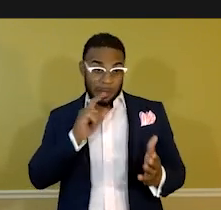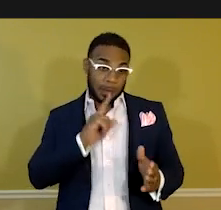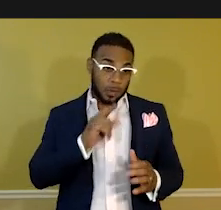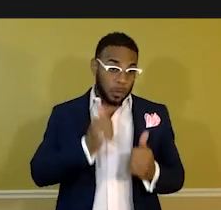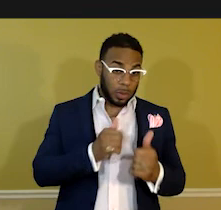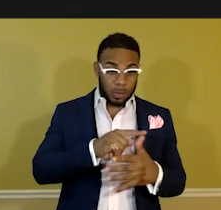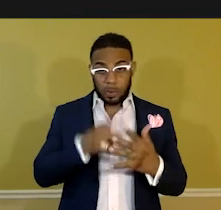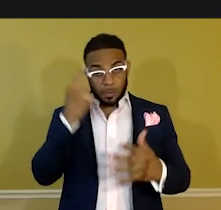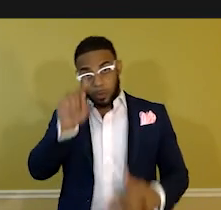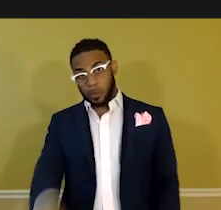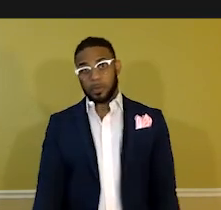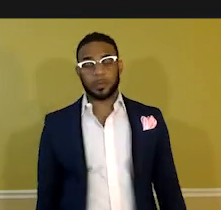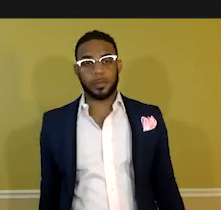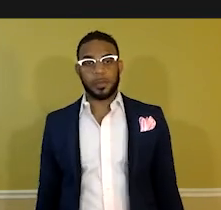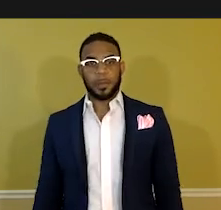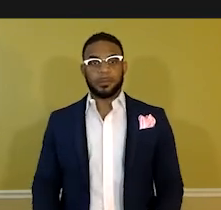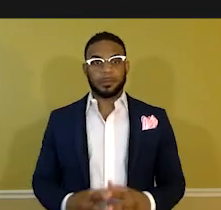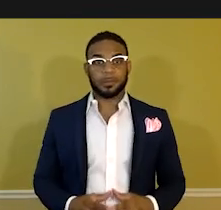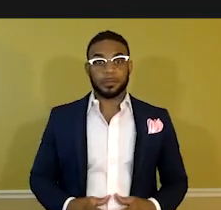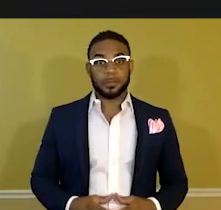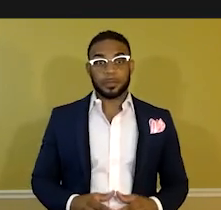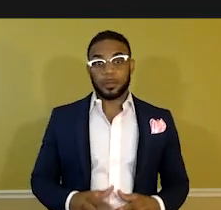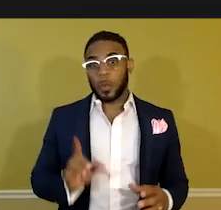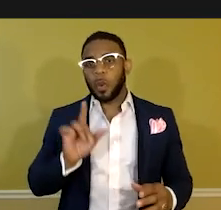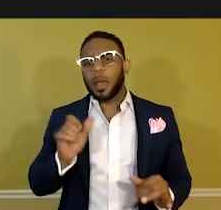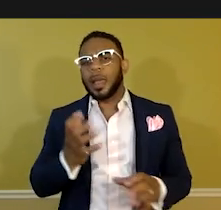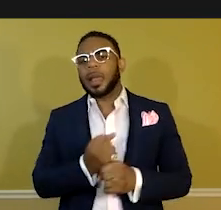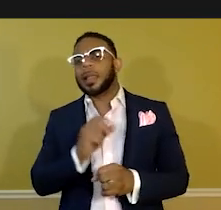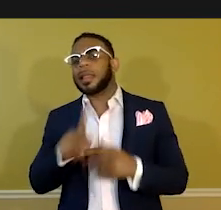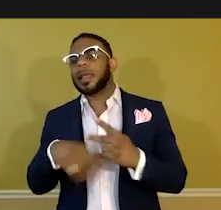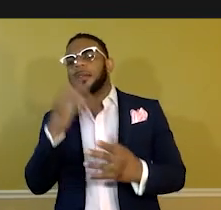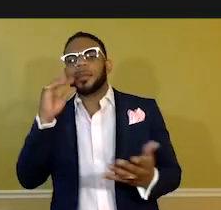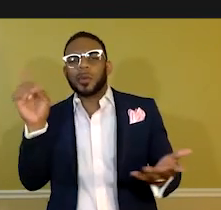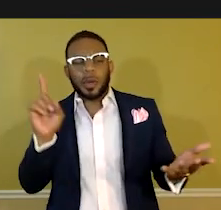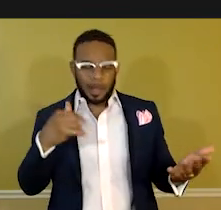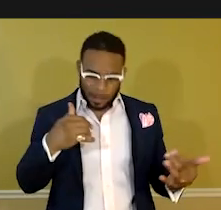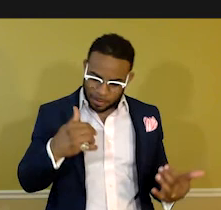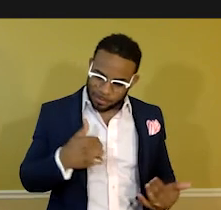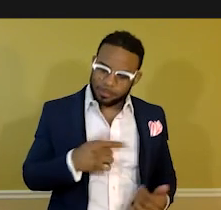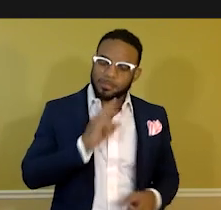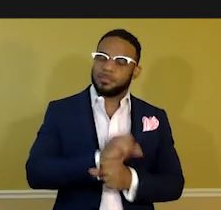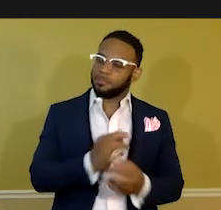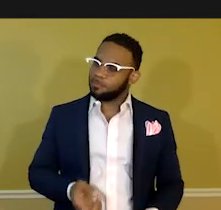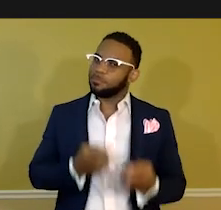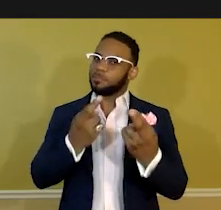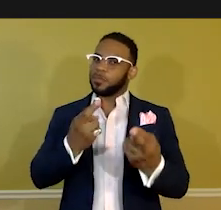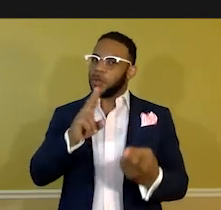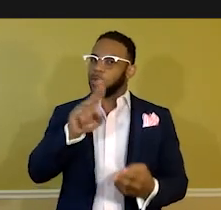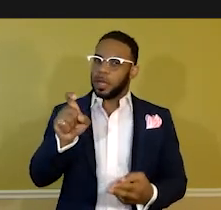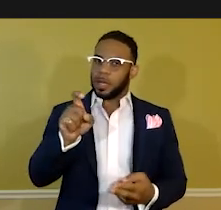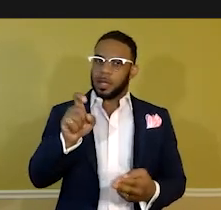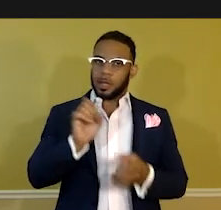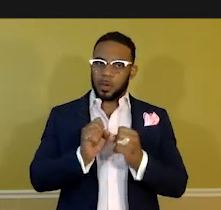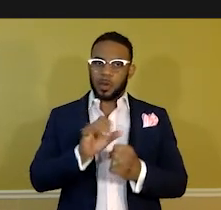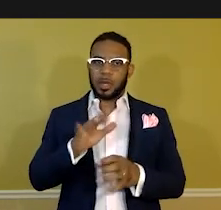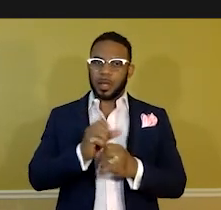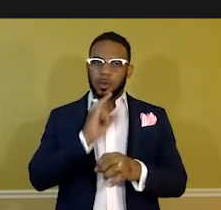which one is for you. Um, so where can you get this kind of experience? I would definitely recommend a UX course where you